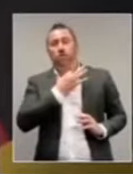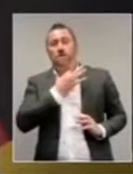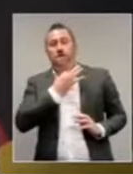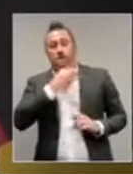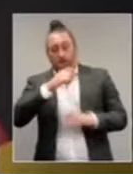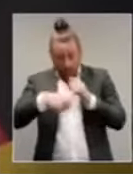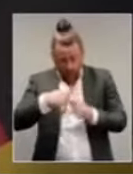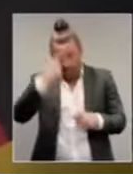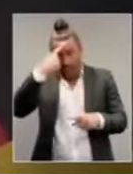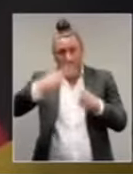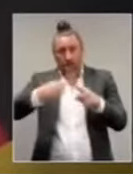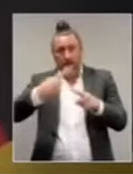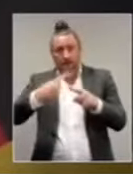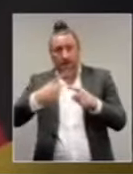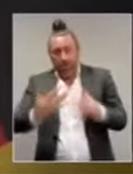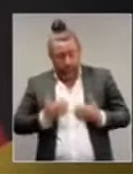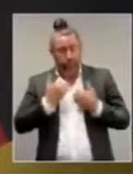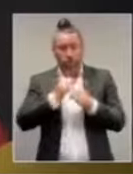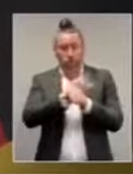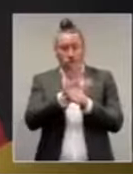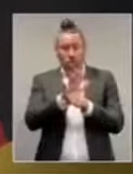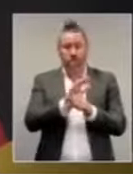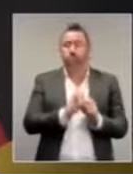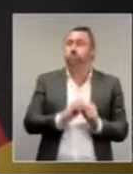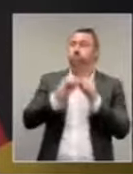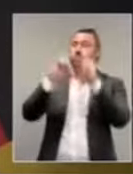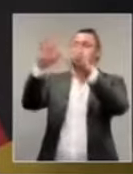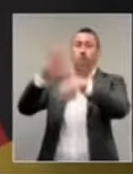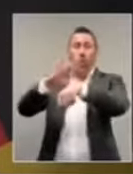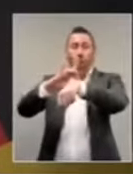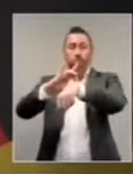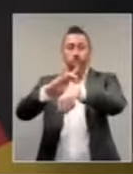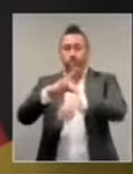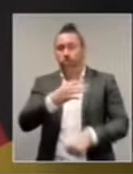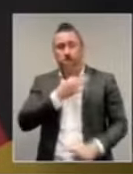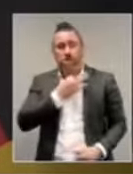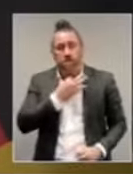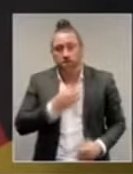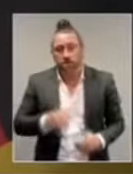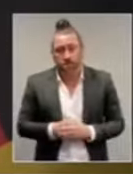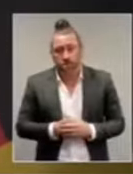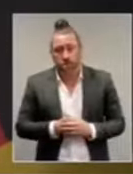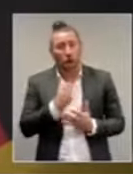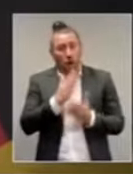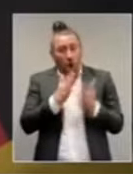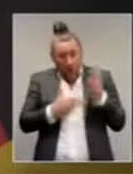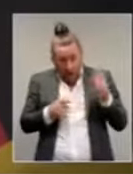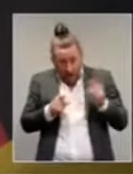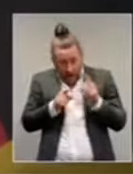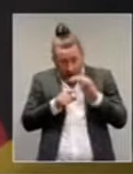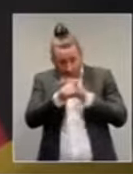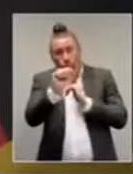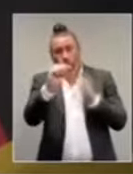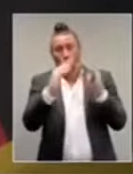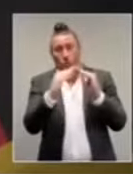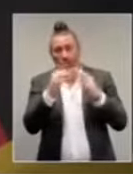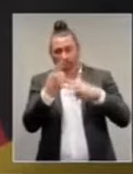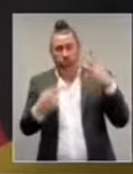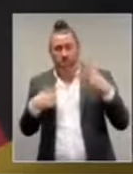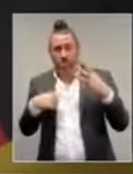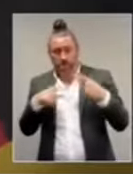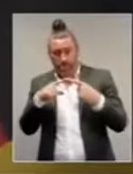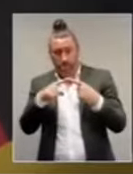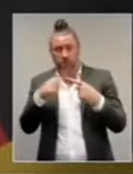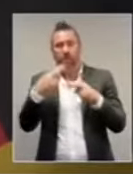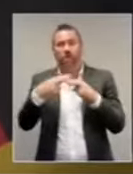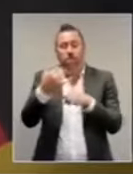and needing hospital care you may only leave home for three reasons medical treatment including